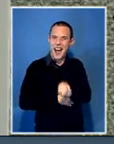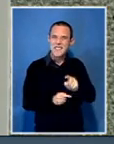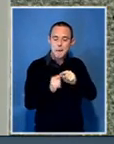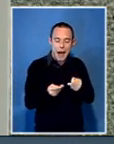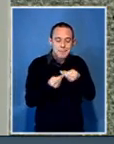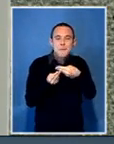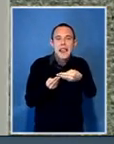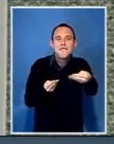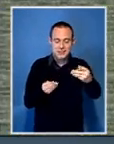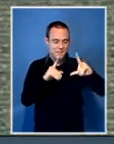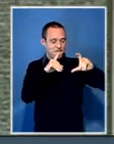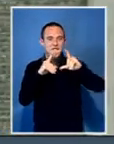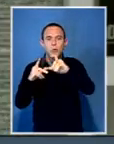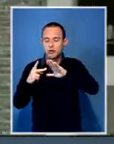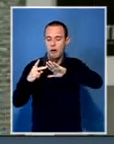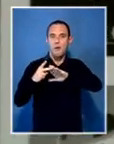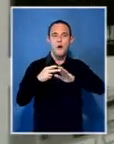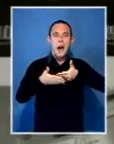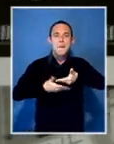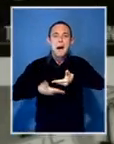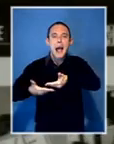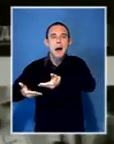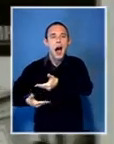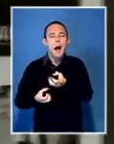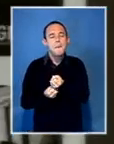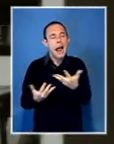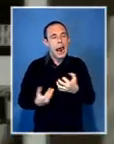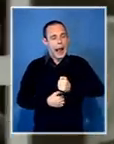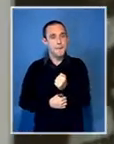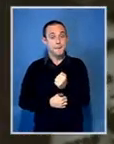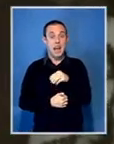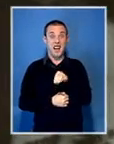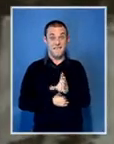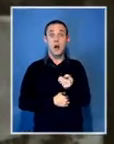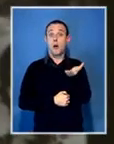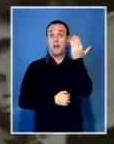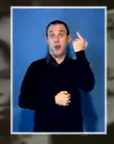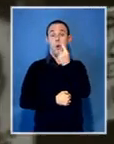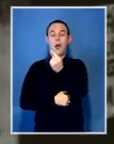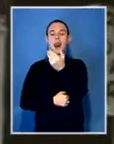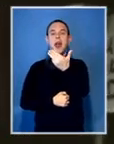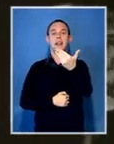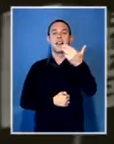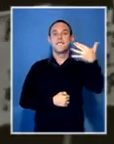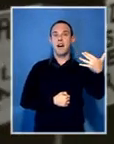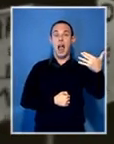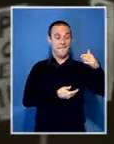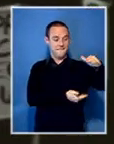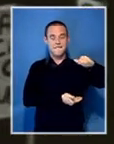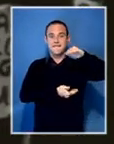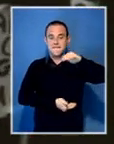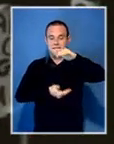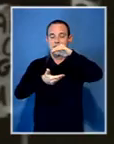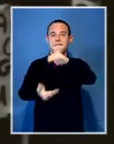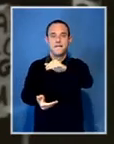leaflets. It was a huge job, first of all, just to sort it out. And in the early days, in 1995, we gave it to the Bodleian because